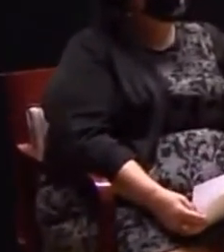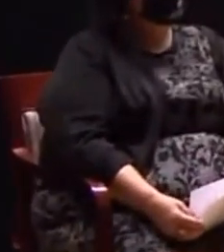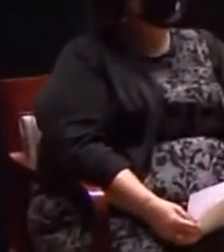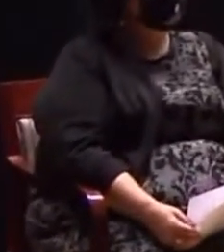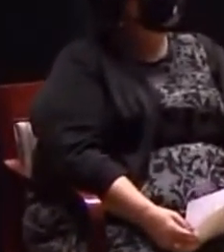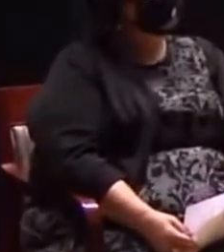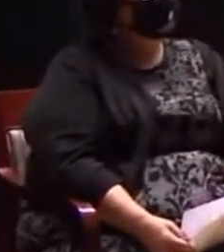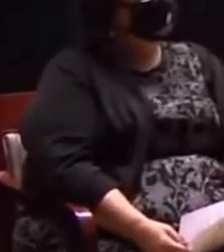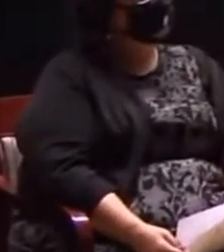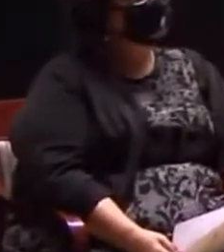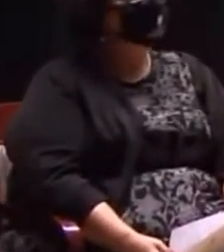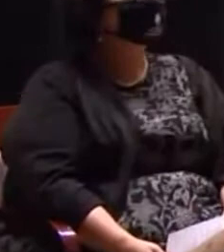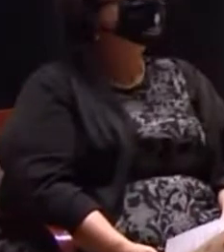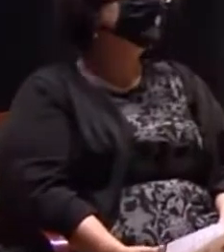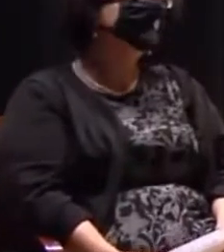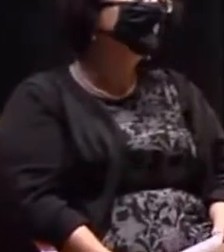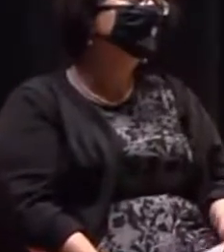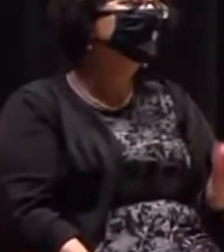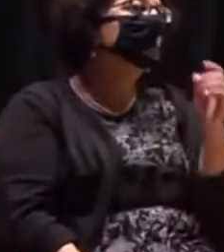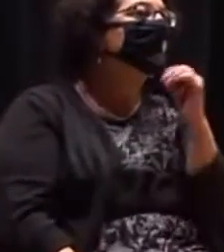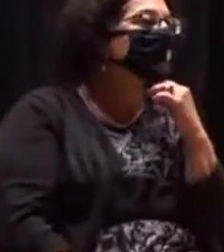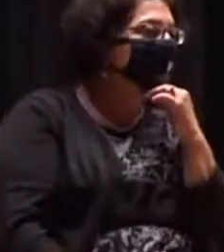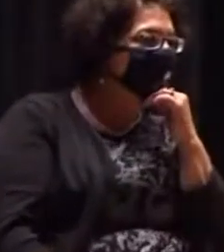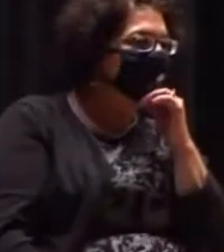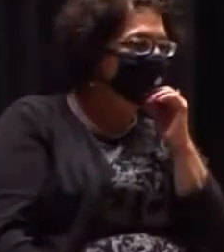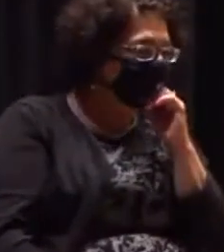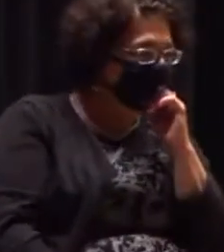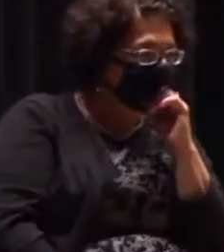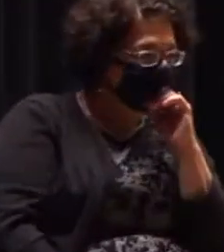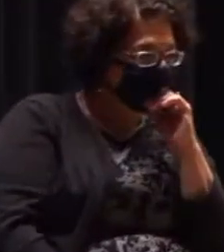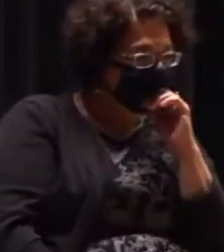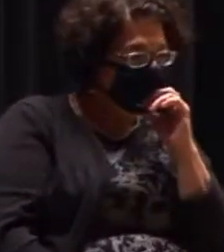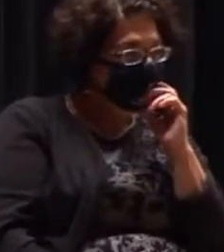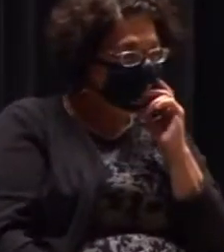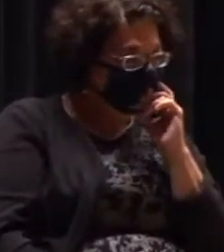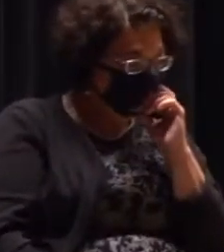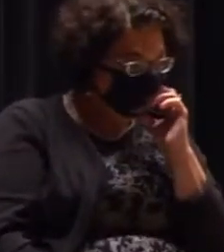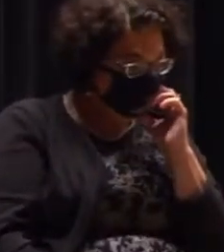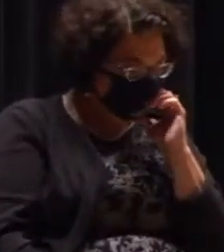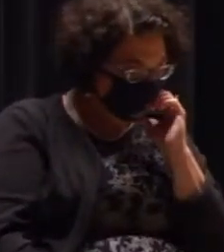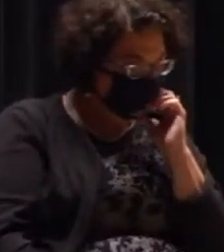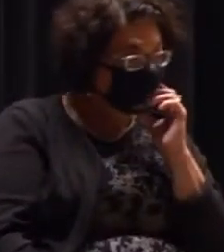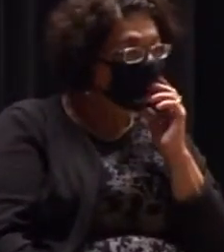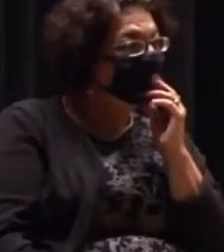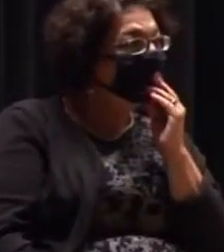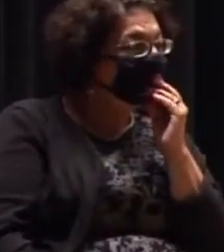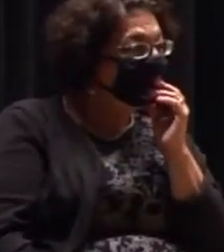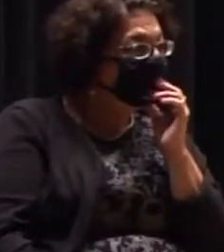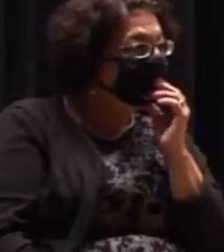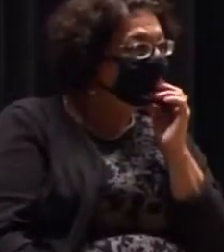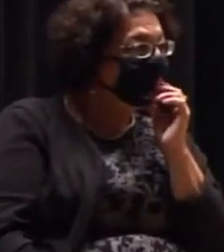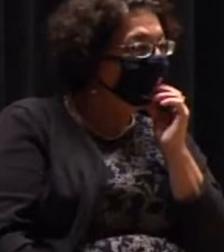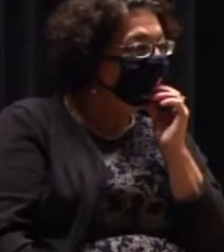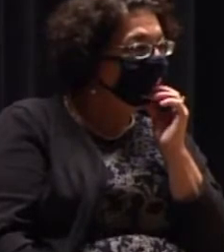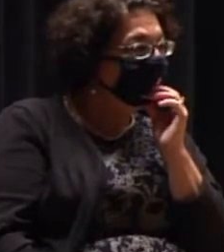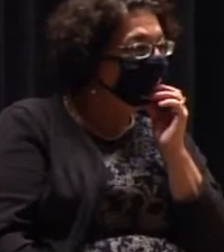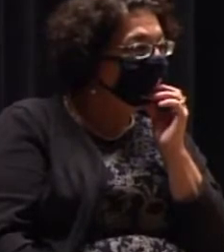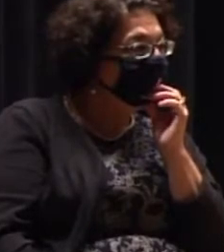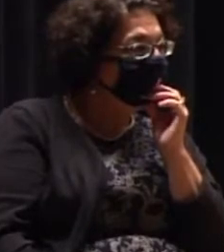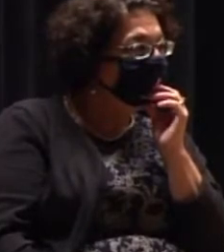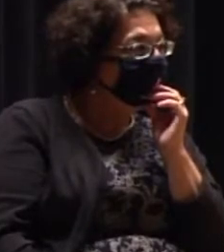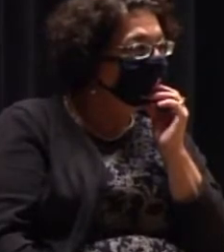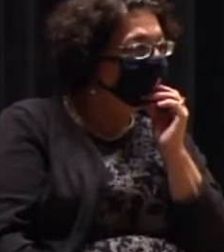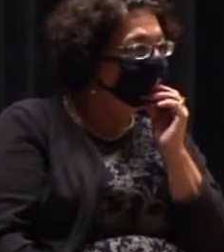nervous, I am somehow compelled to say thank you and to say how deeply honored I am to